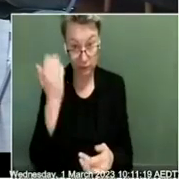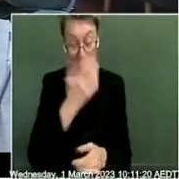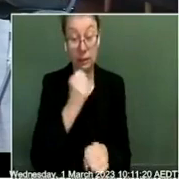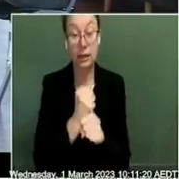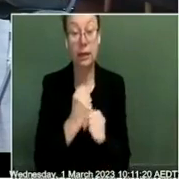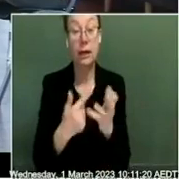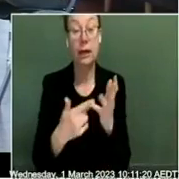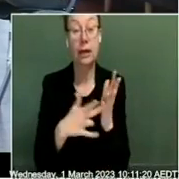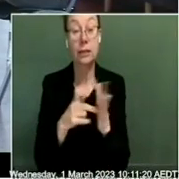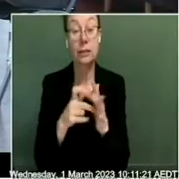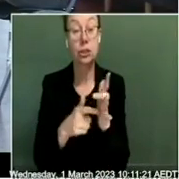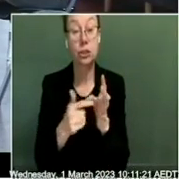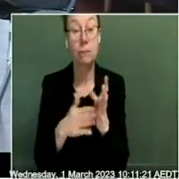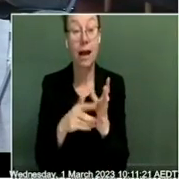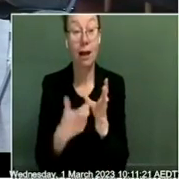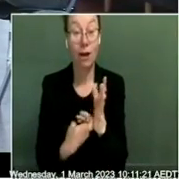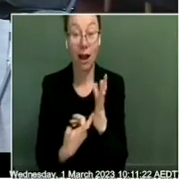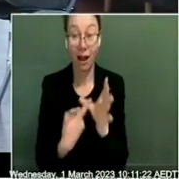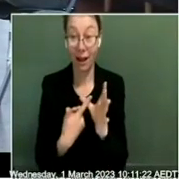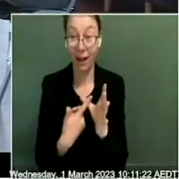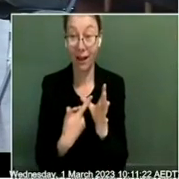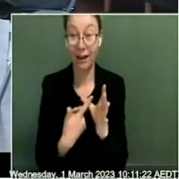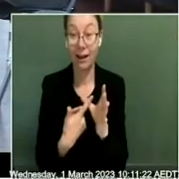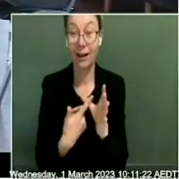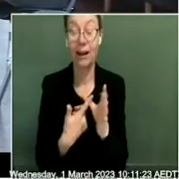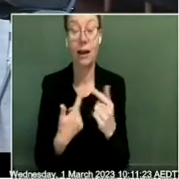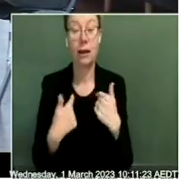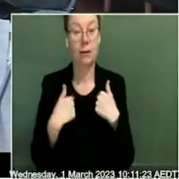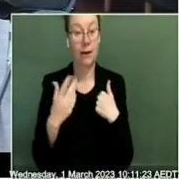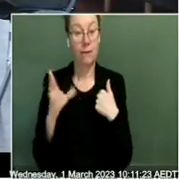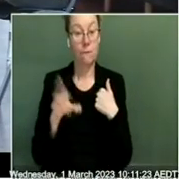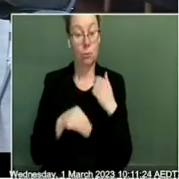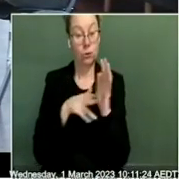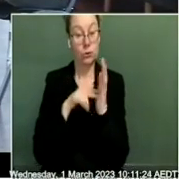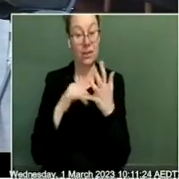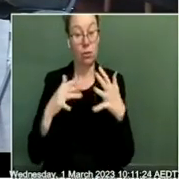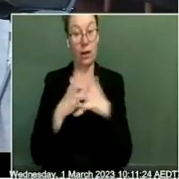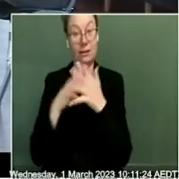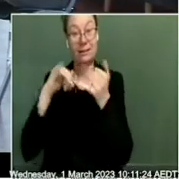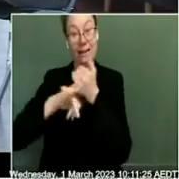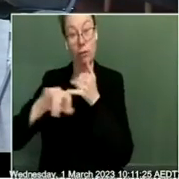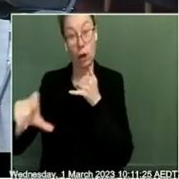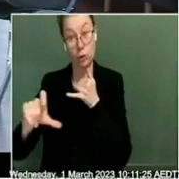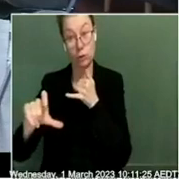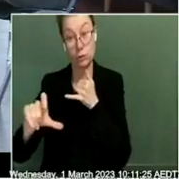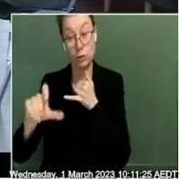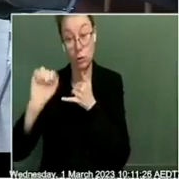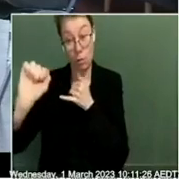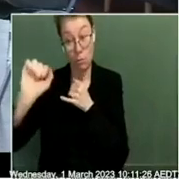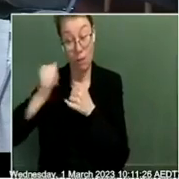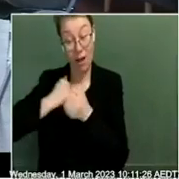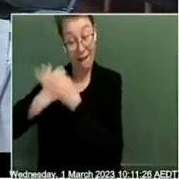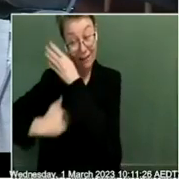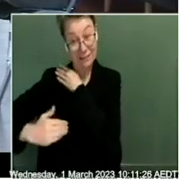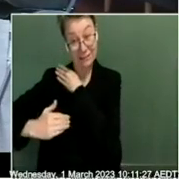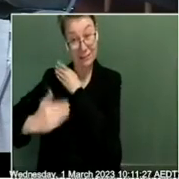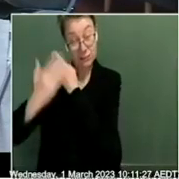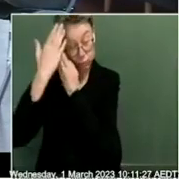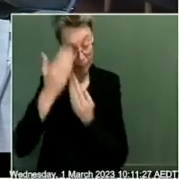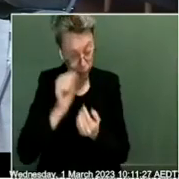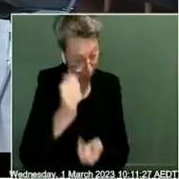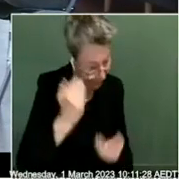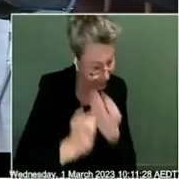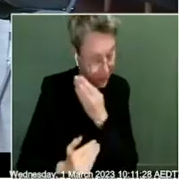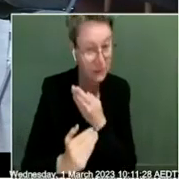Wales, and pay my respects to those ancestors, to your ancestors, and who still inhabit this land, and I can feel them